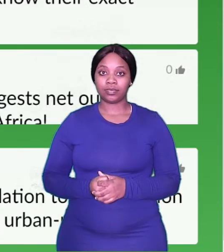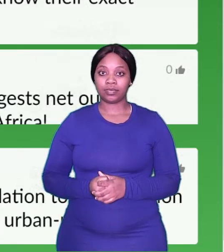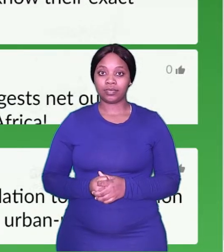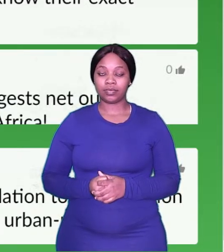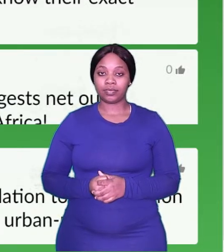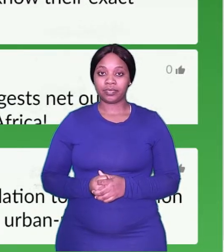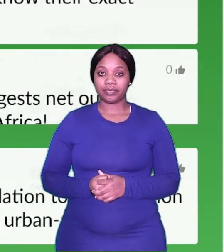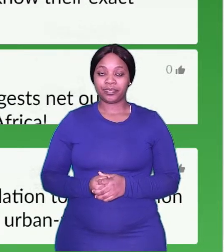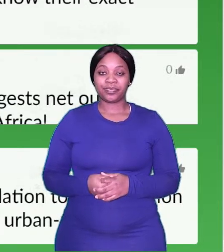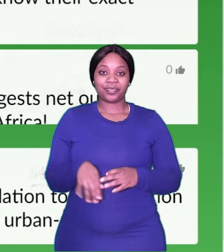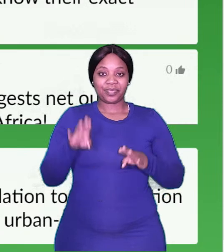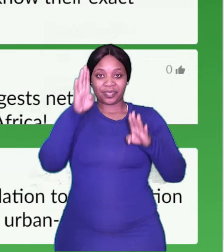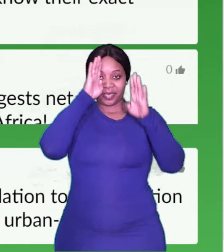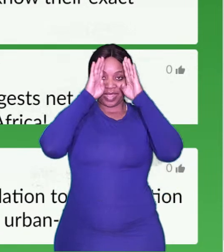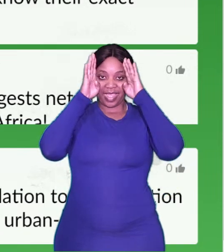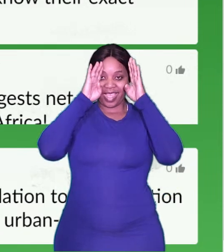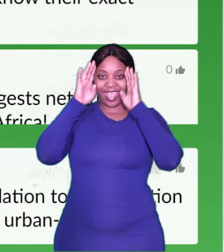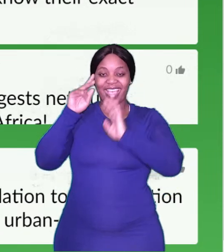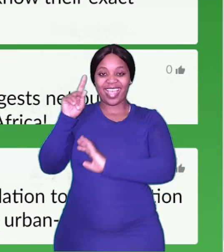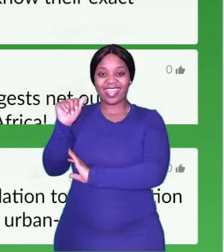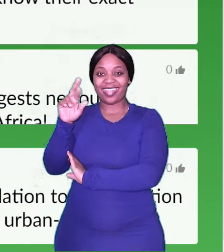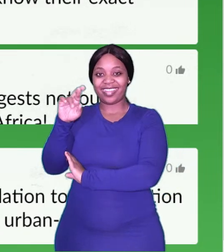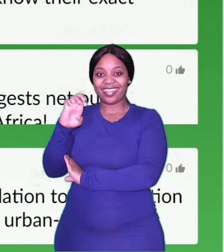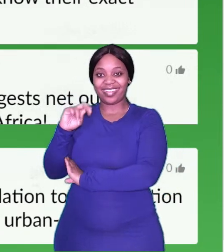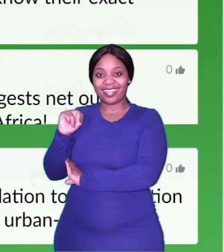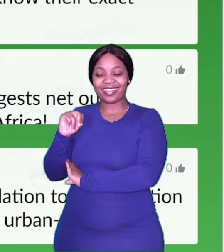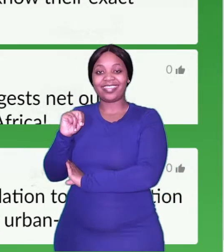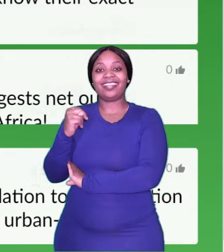Hi, Karen and